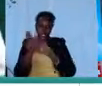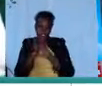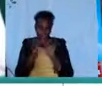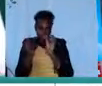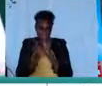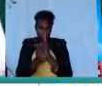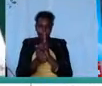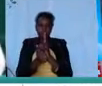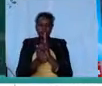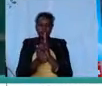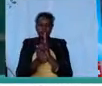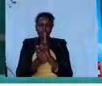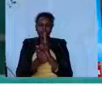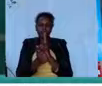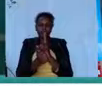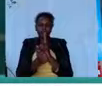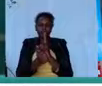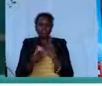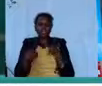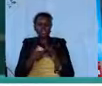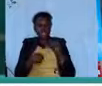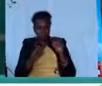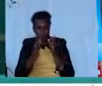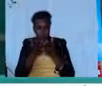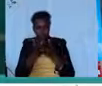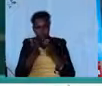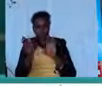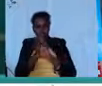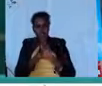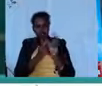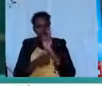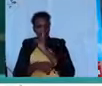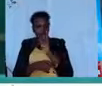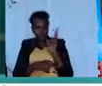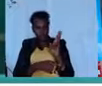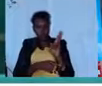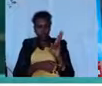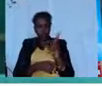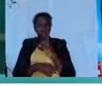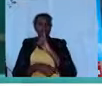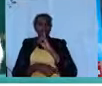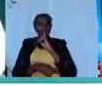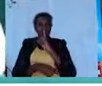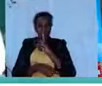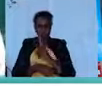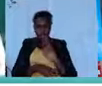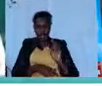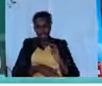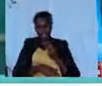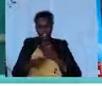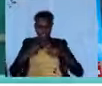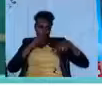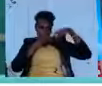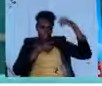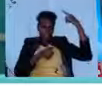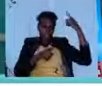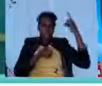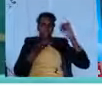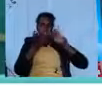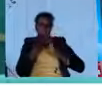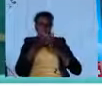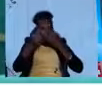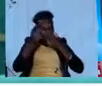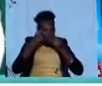11 of Deuteronomy, verse 22, assures the victory that